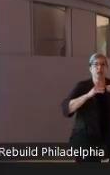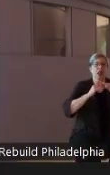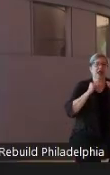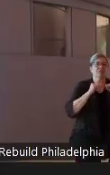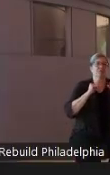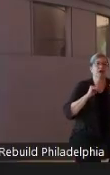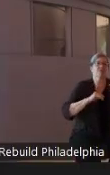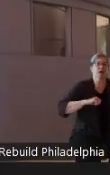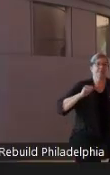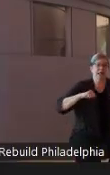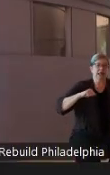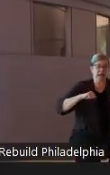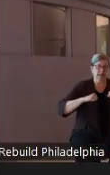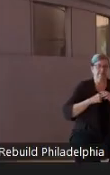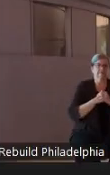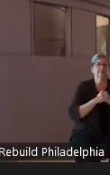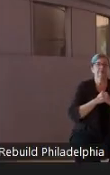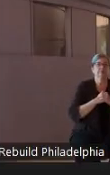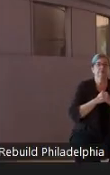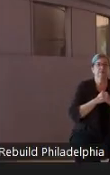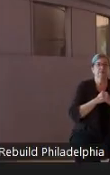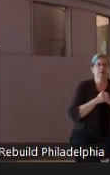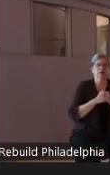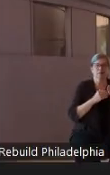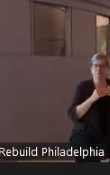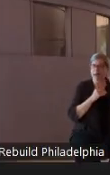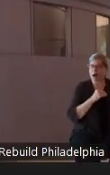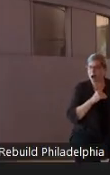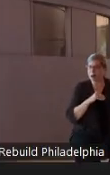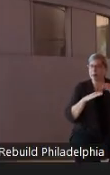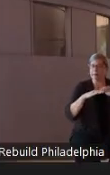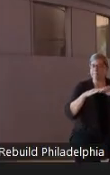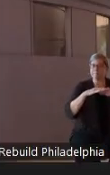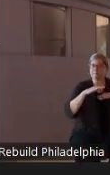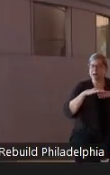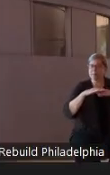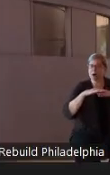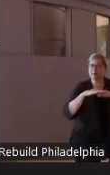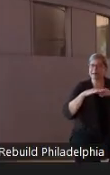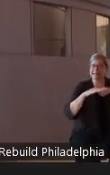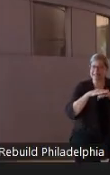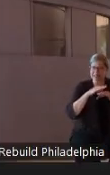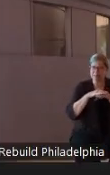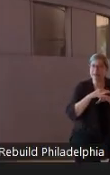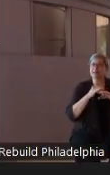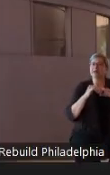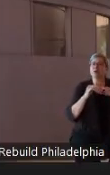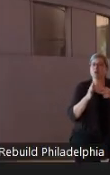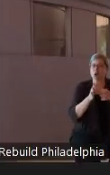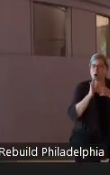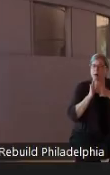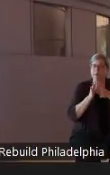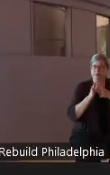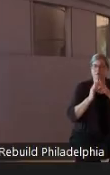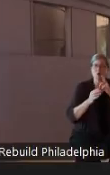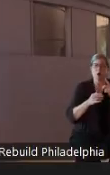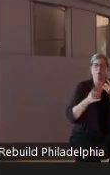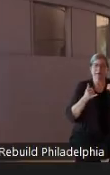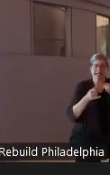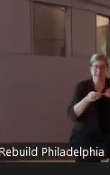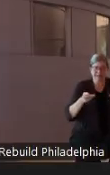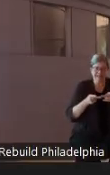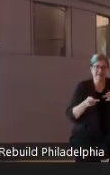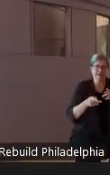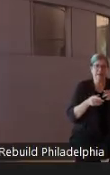ability. It goes beyond the minimum accessibility requirements to create play spaces that meet a variety of